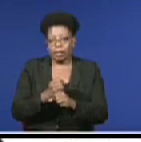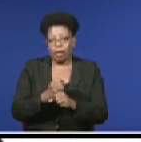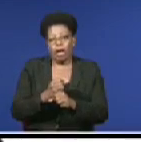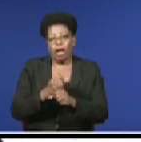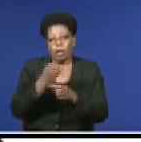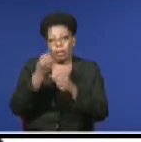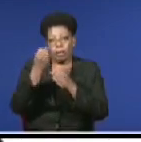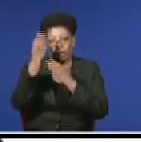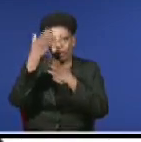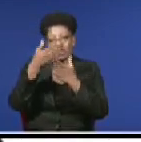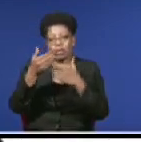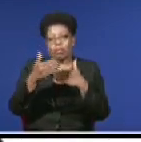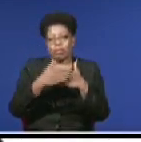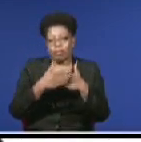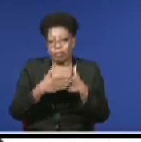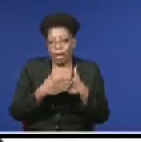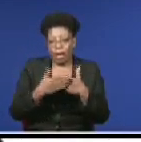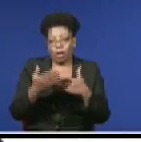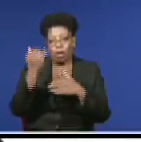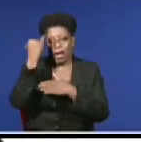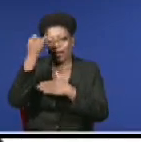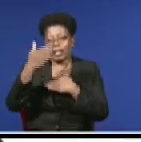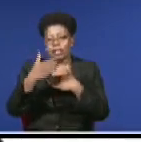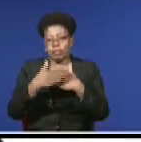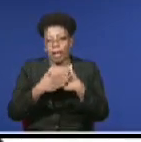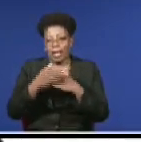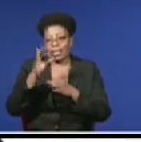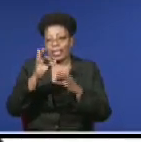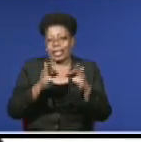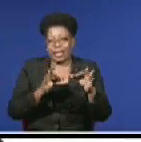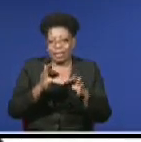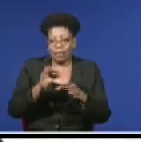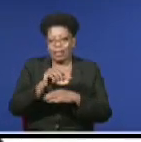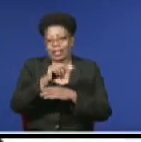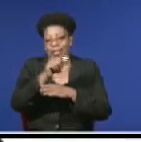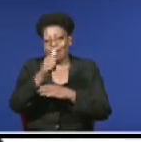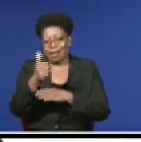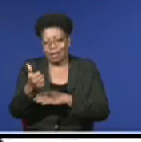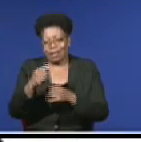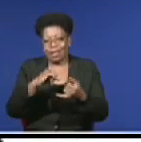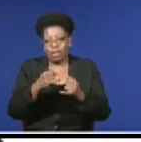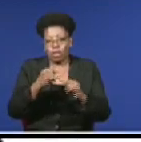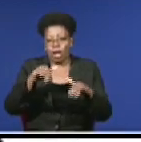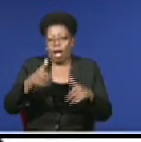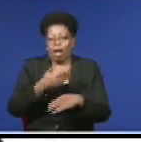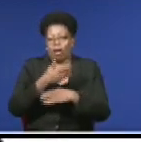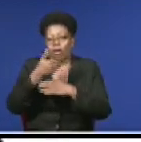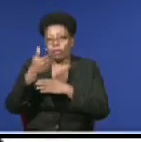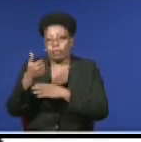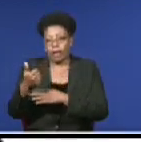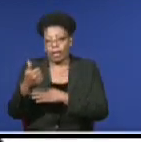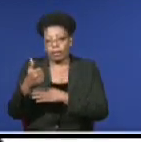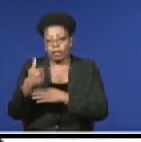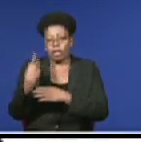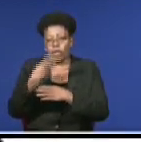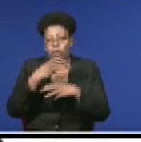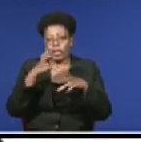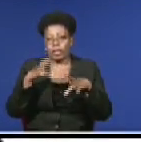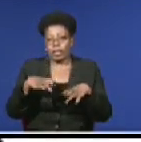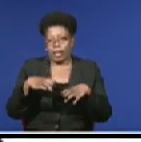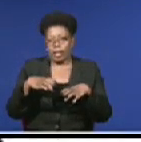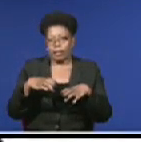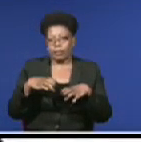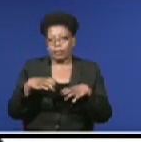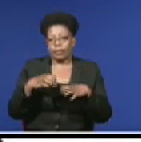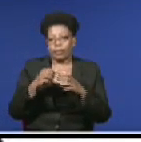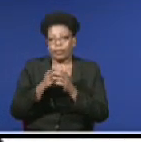morning will be an indication of if there are any issues, how best can the